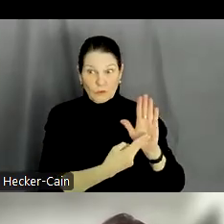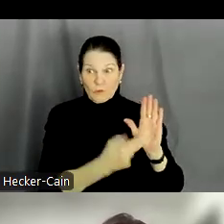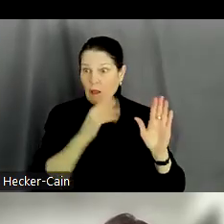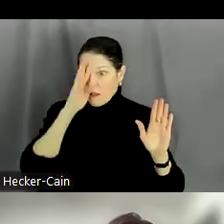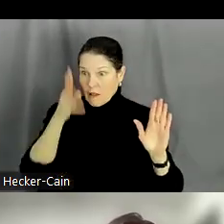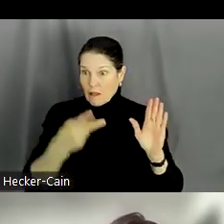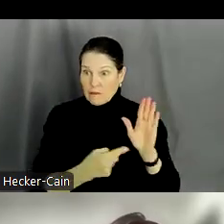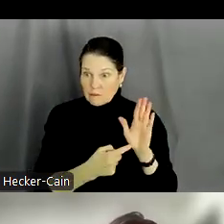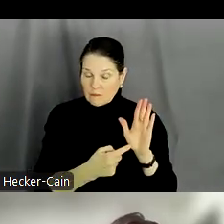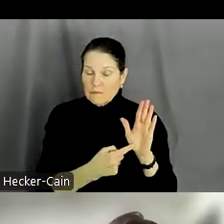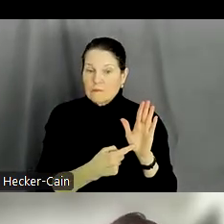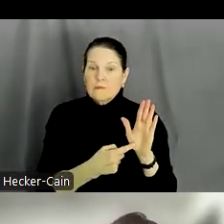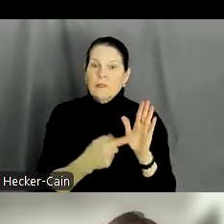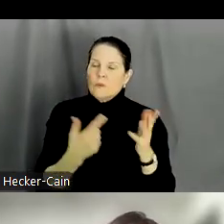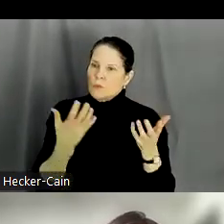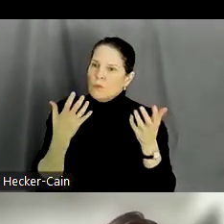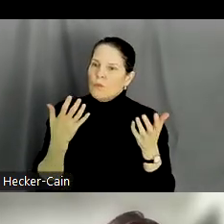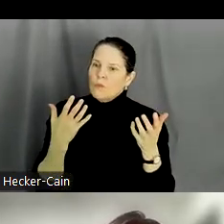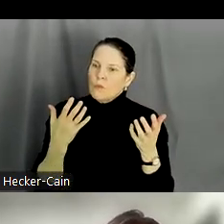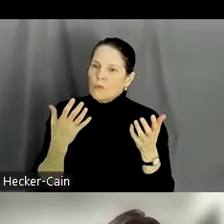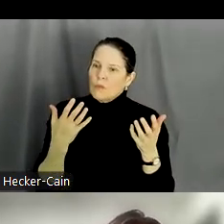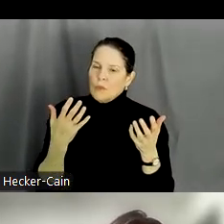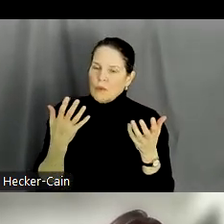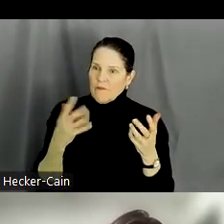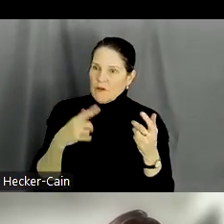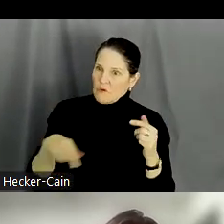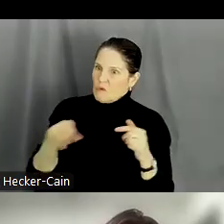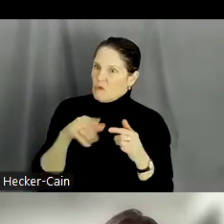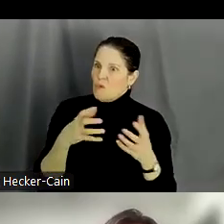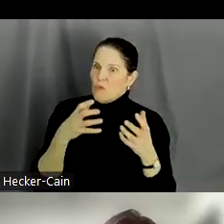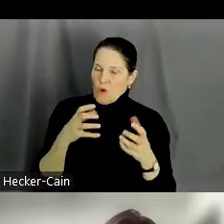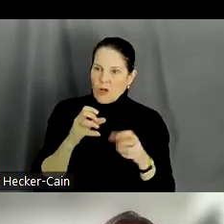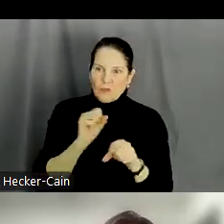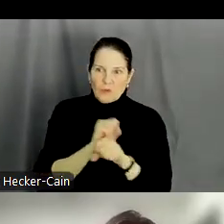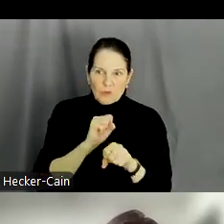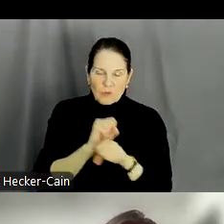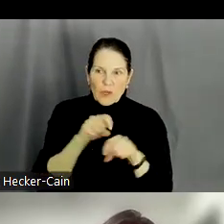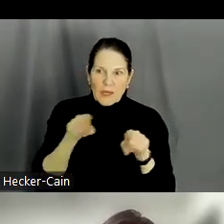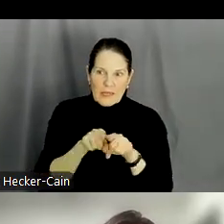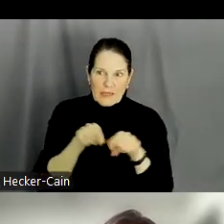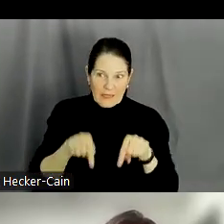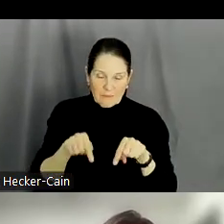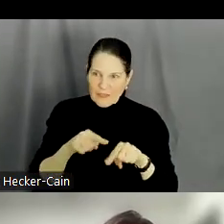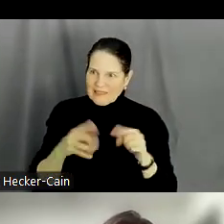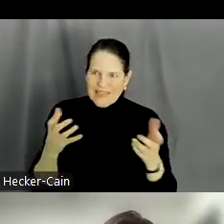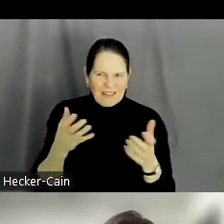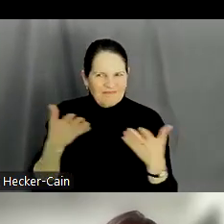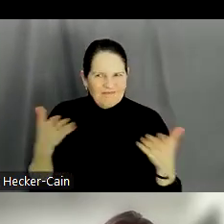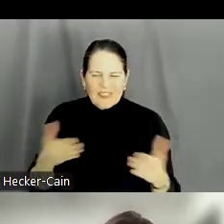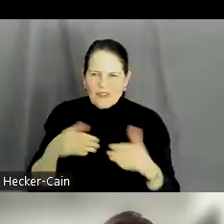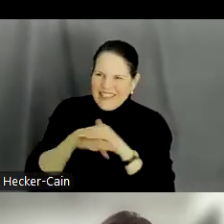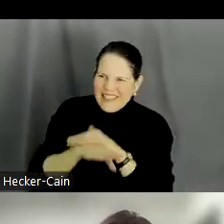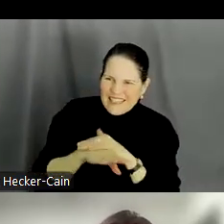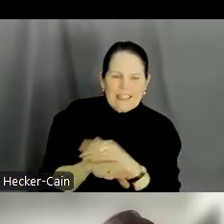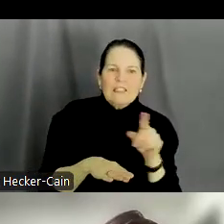setting the field for people who want to be in this work and helping promote best practices, but might not have that entry point